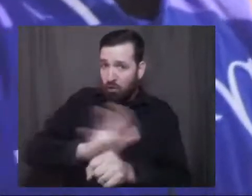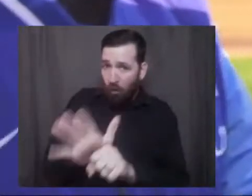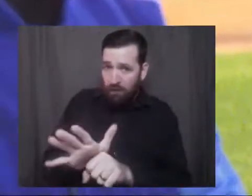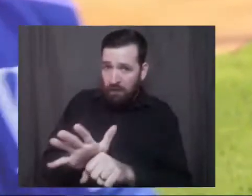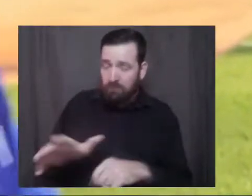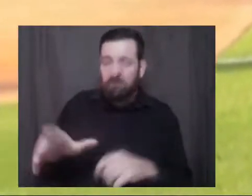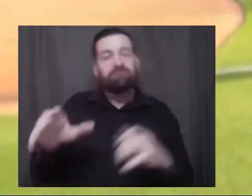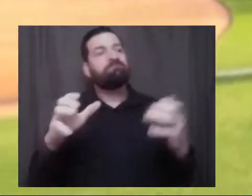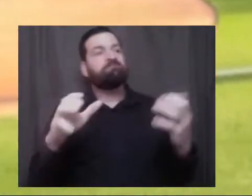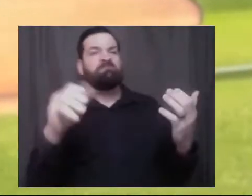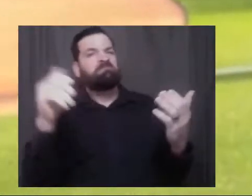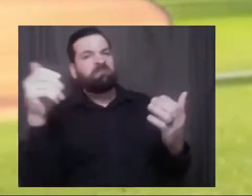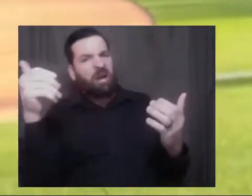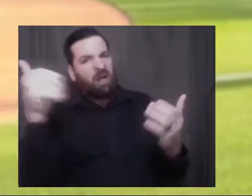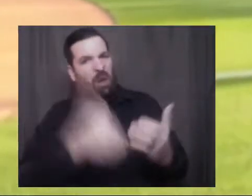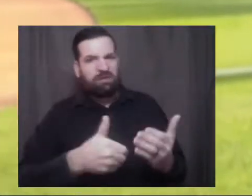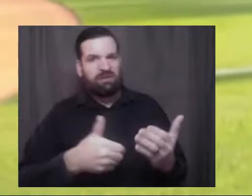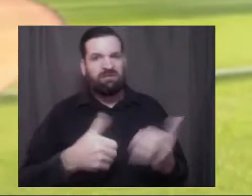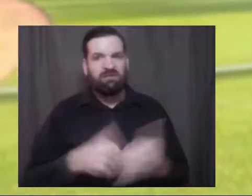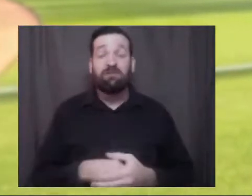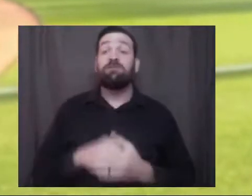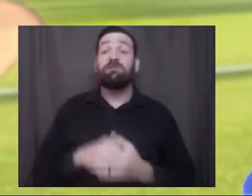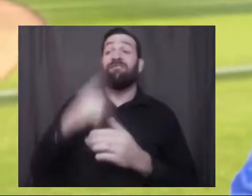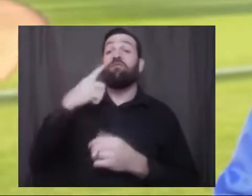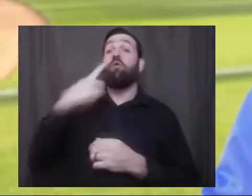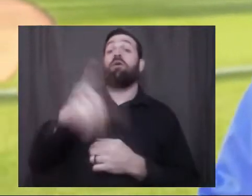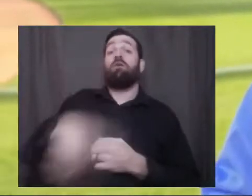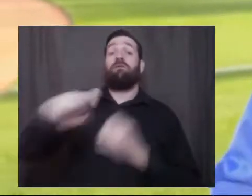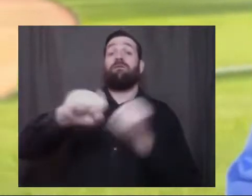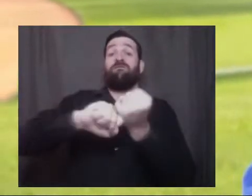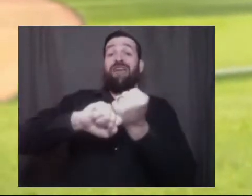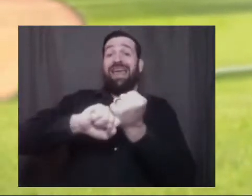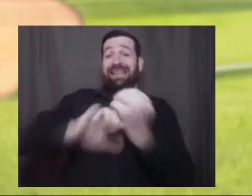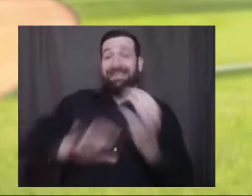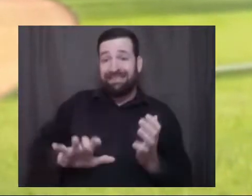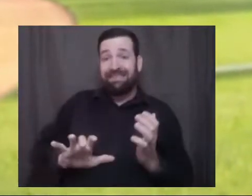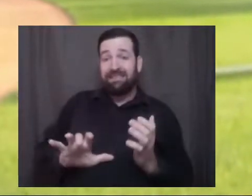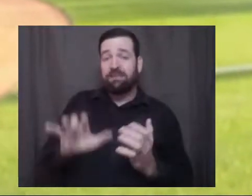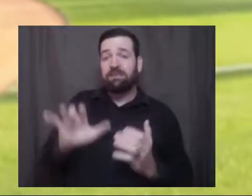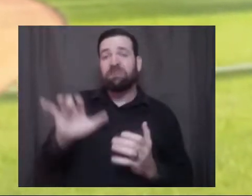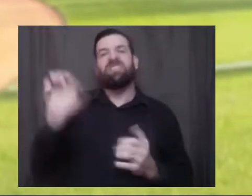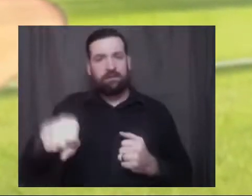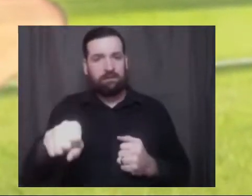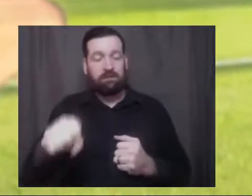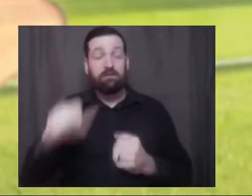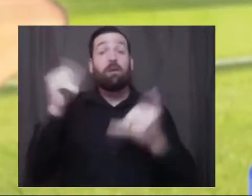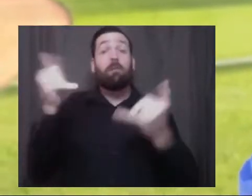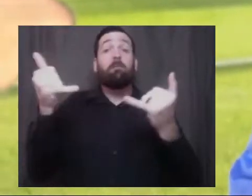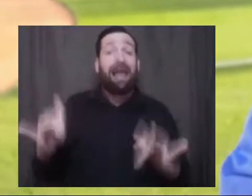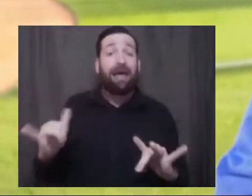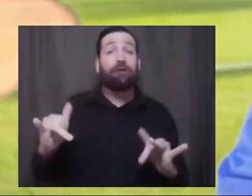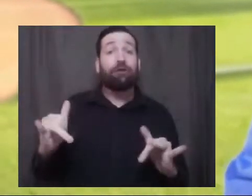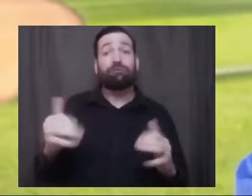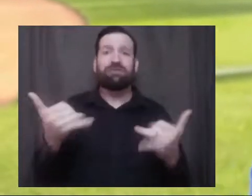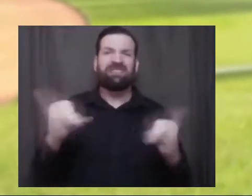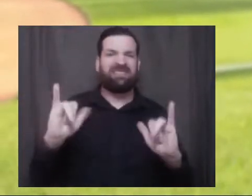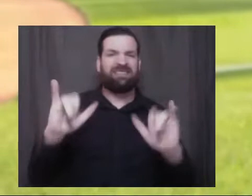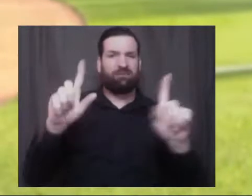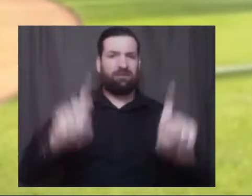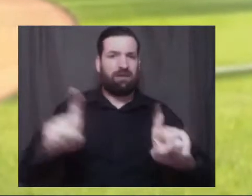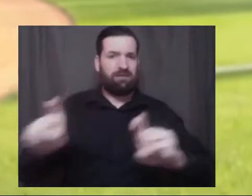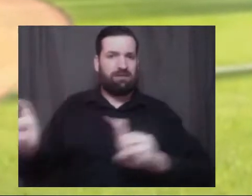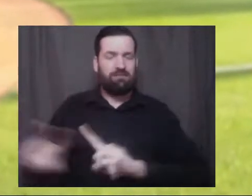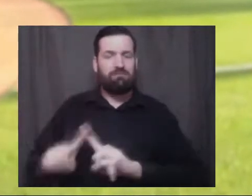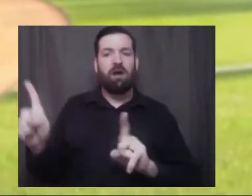think from a fan's perspective, yes. From a player's perspective, we're still testing, but it's basically symptom